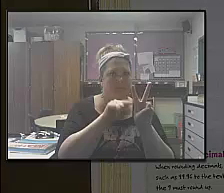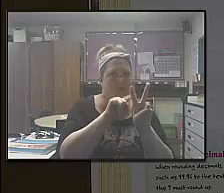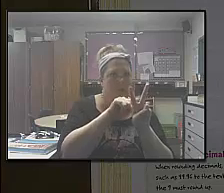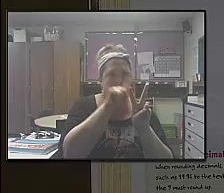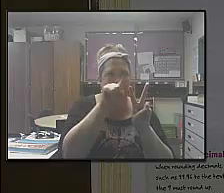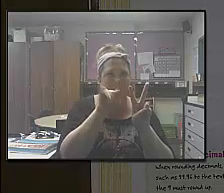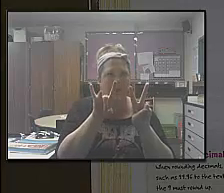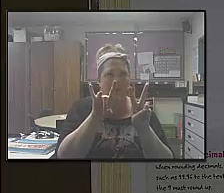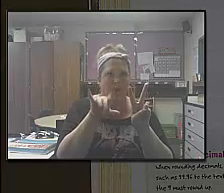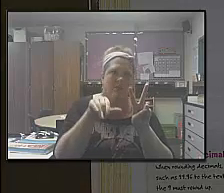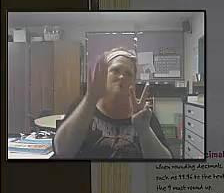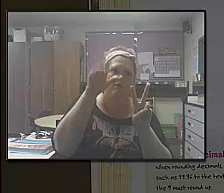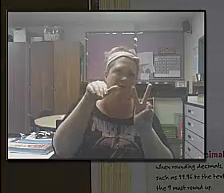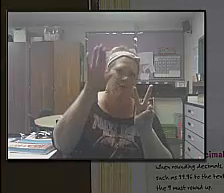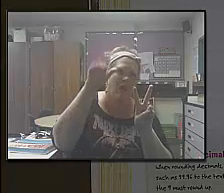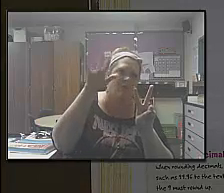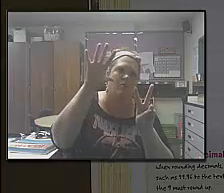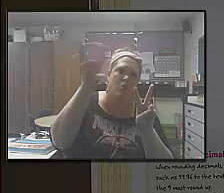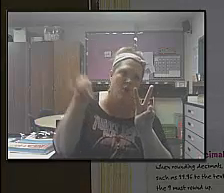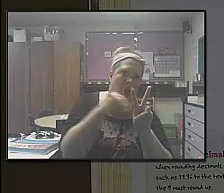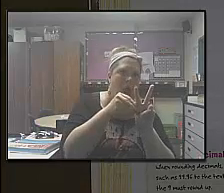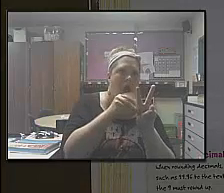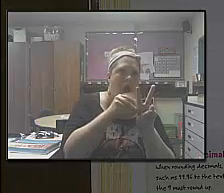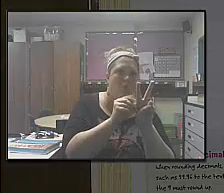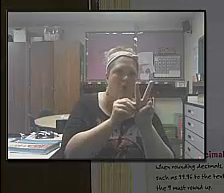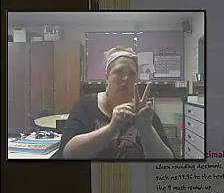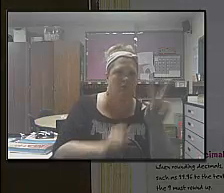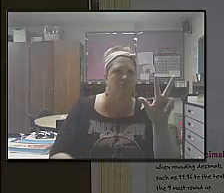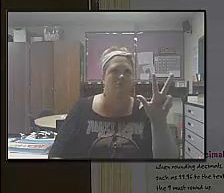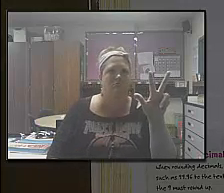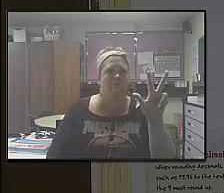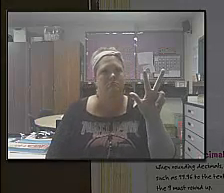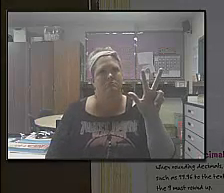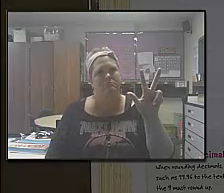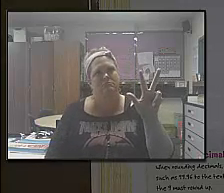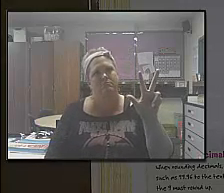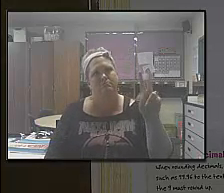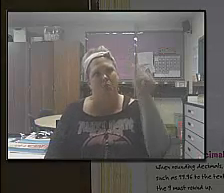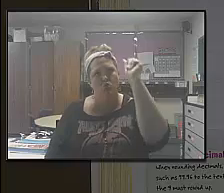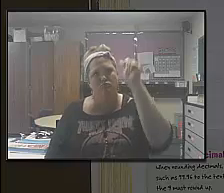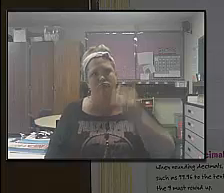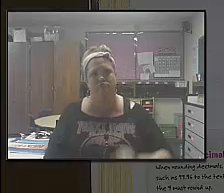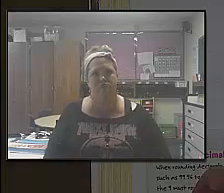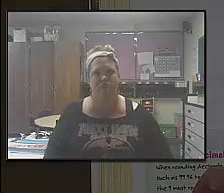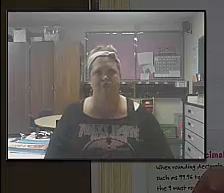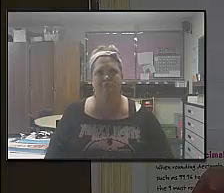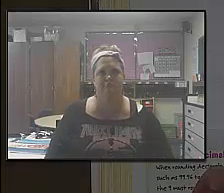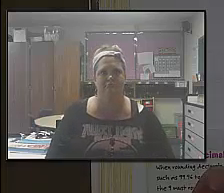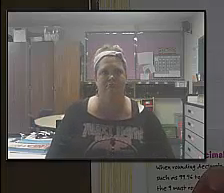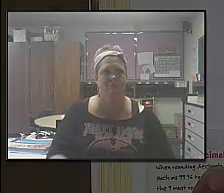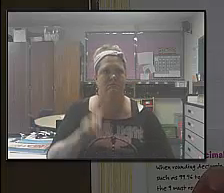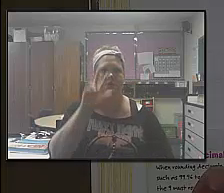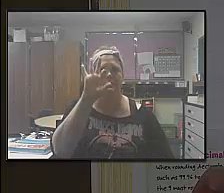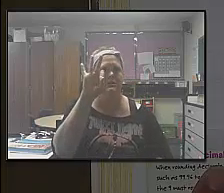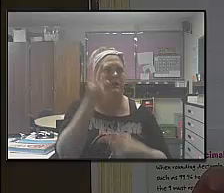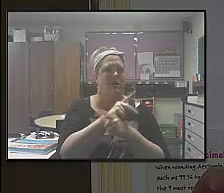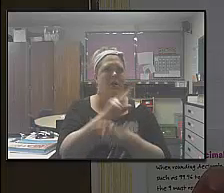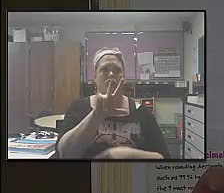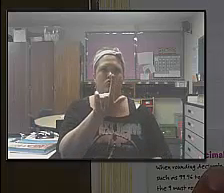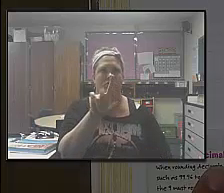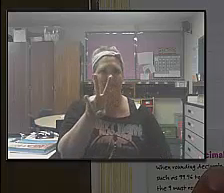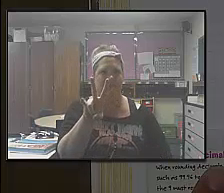14.7 next door. is An about 8. We're going to add 1 more. 15. So it turned into a 3. Boom. So when we round 30 it, plus 9 times 15 3